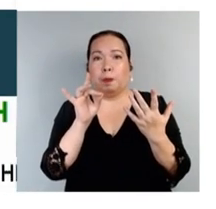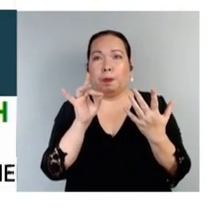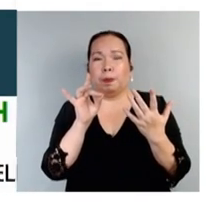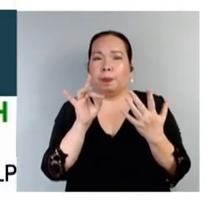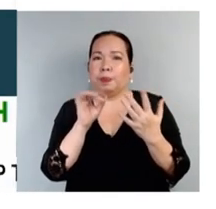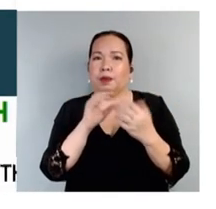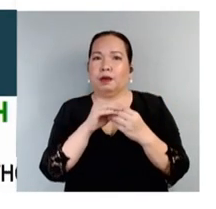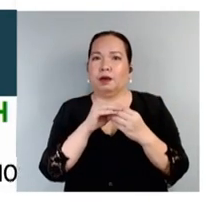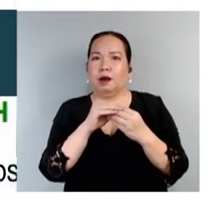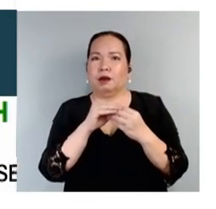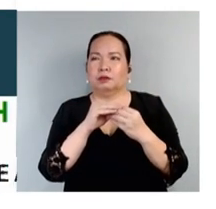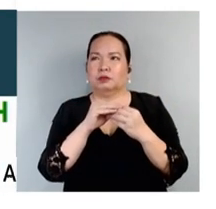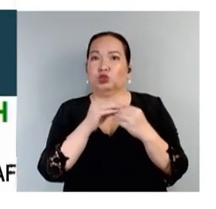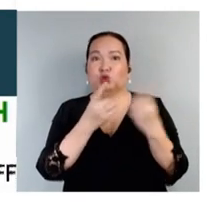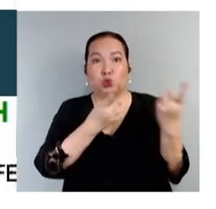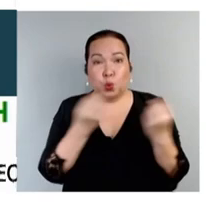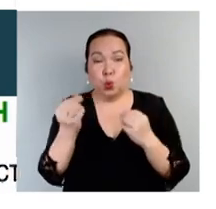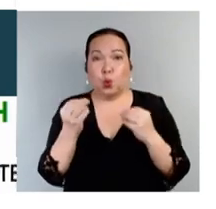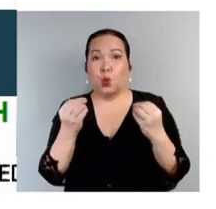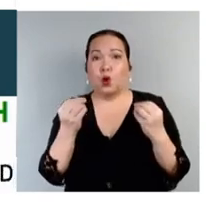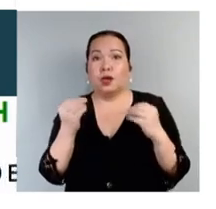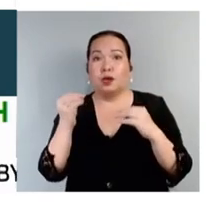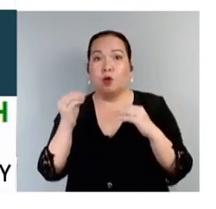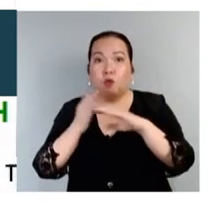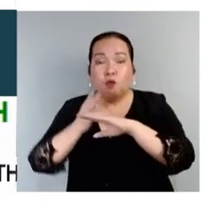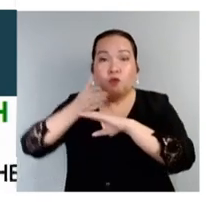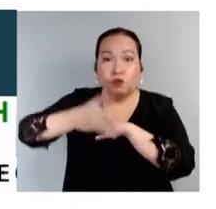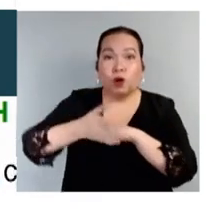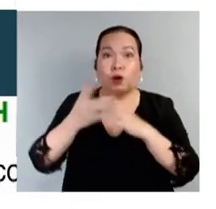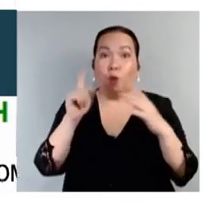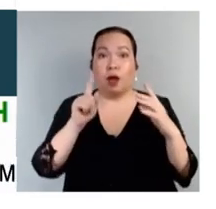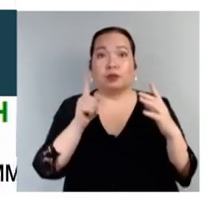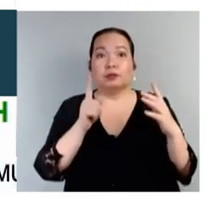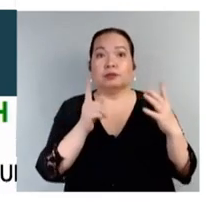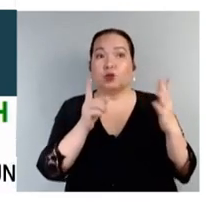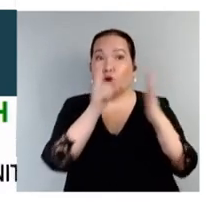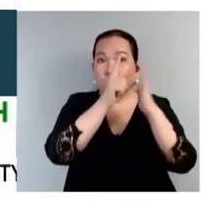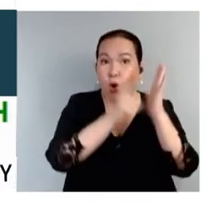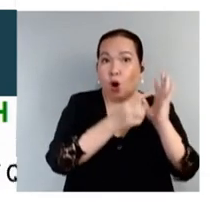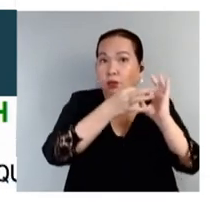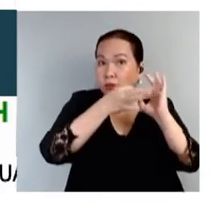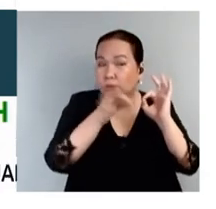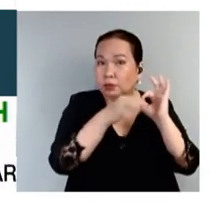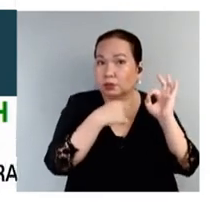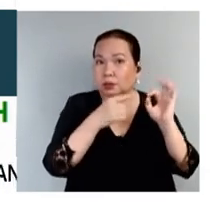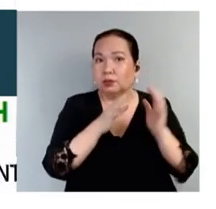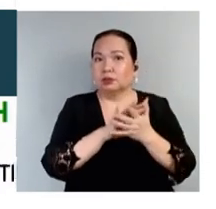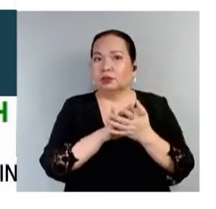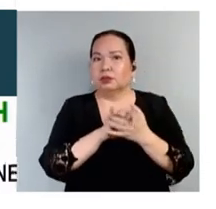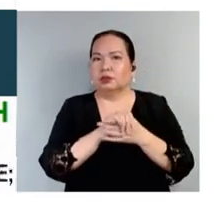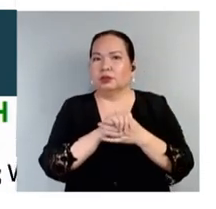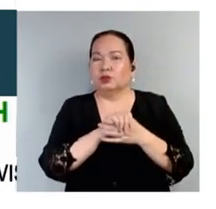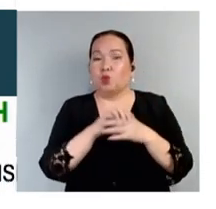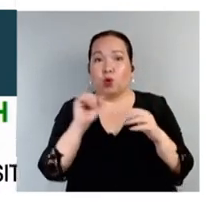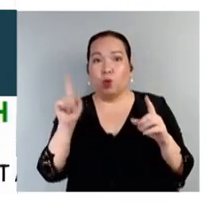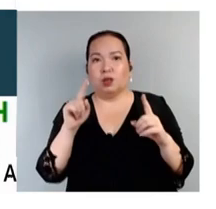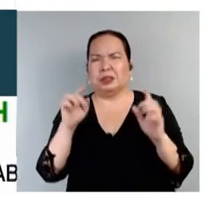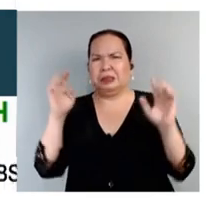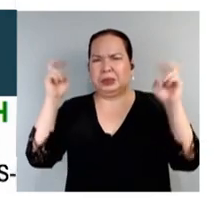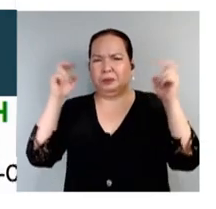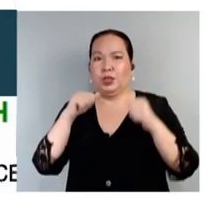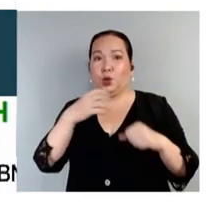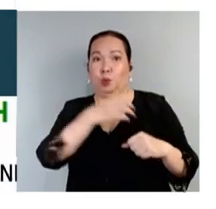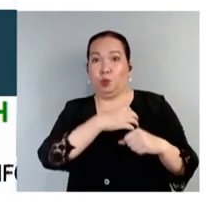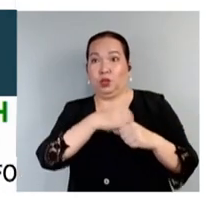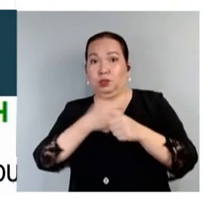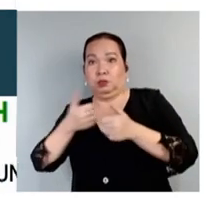law allows, no? And to make the so-called state a police state. I don't think there's still room